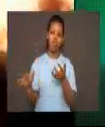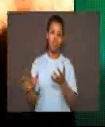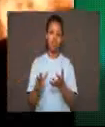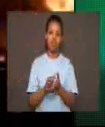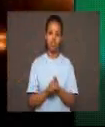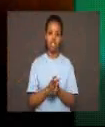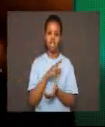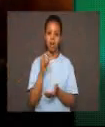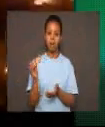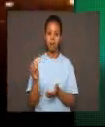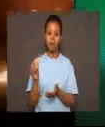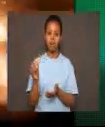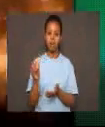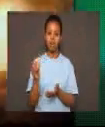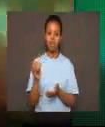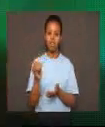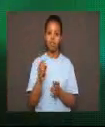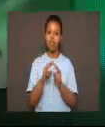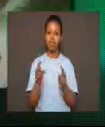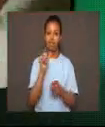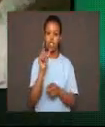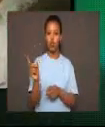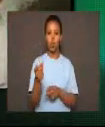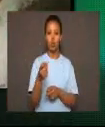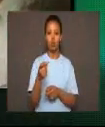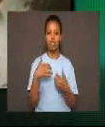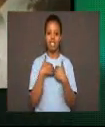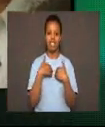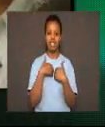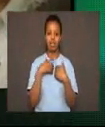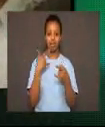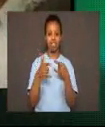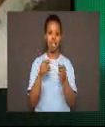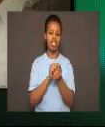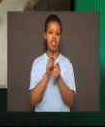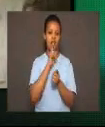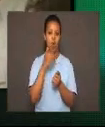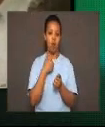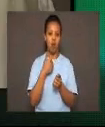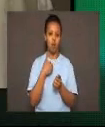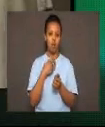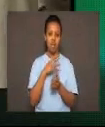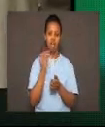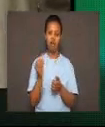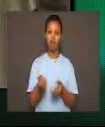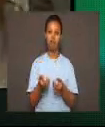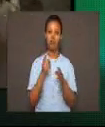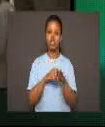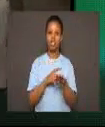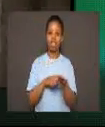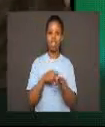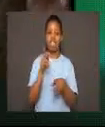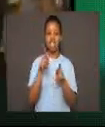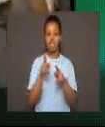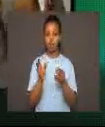particular species of animals. As the world's population grows, so do